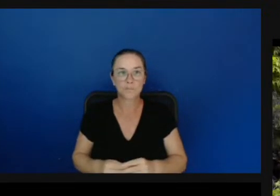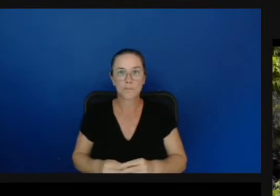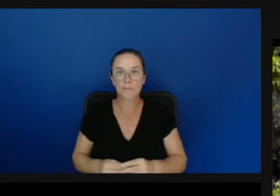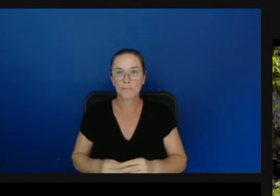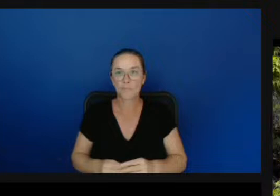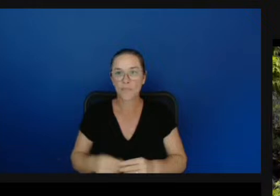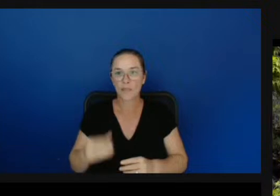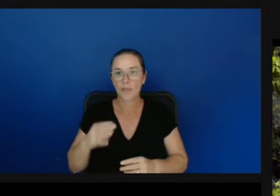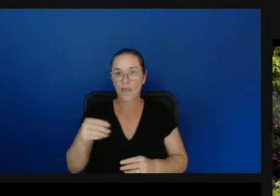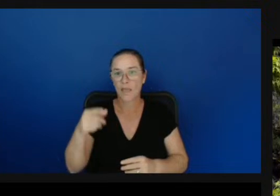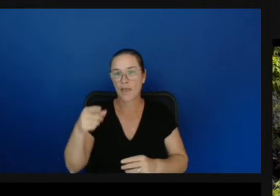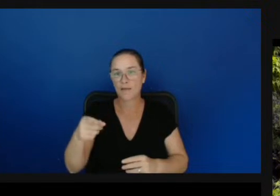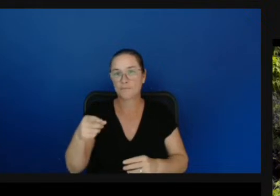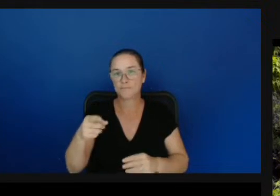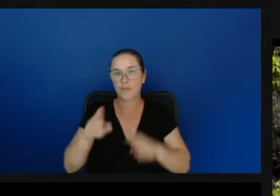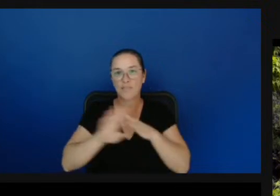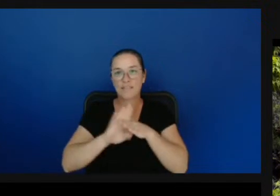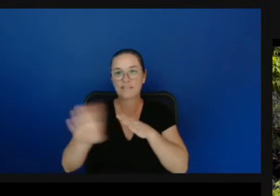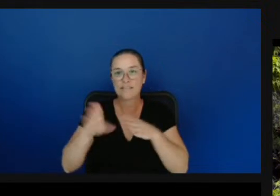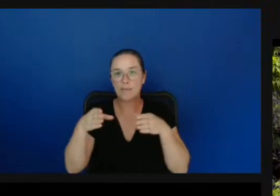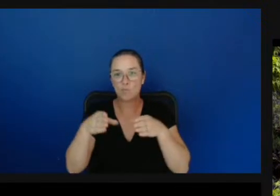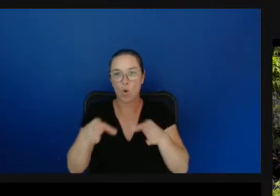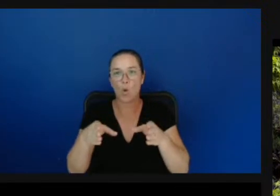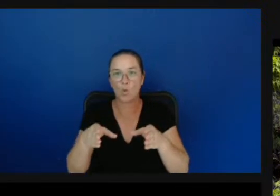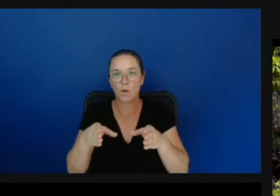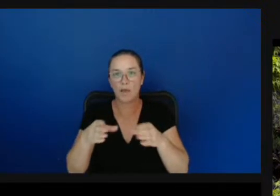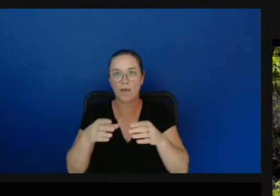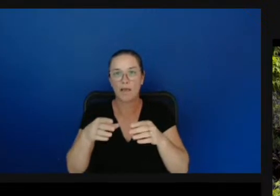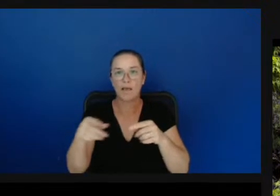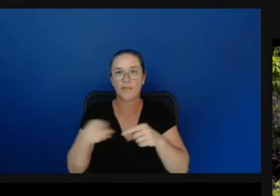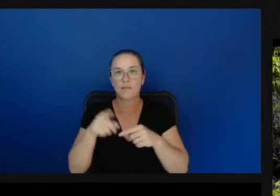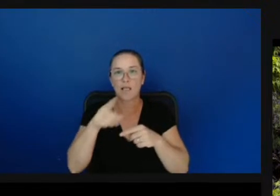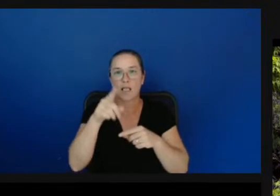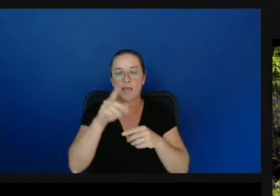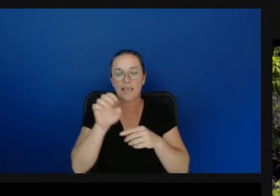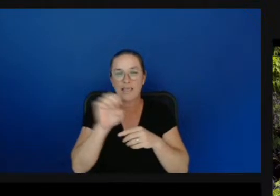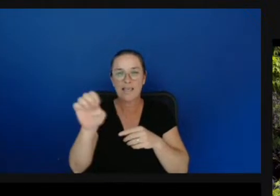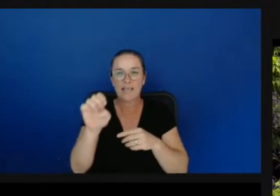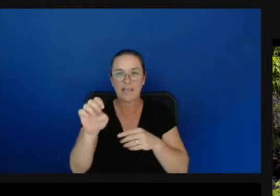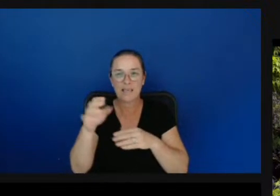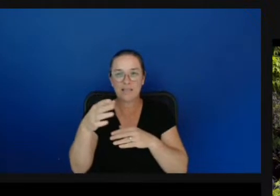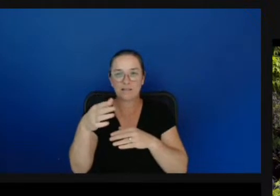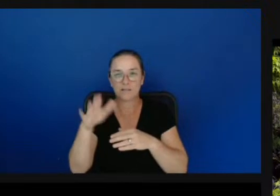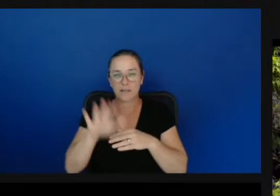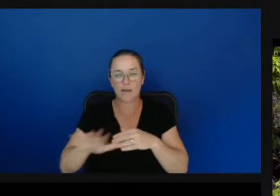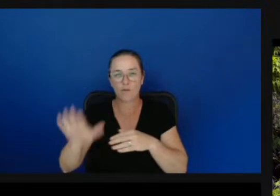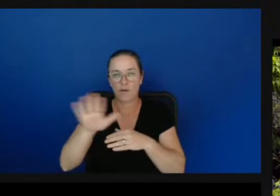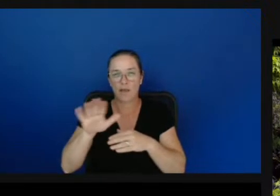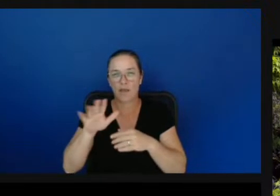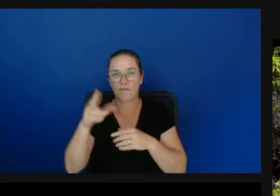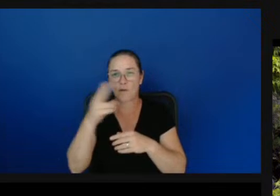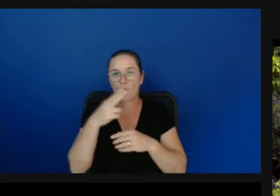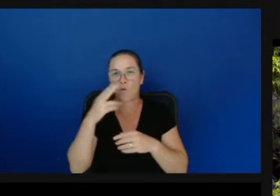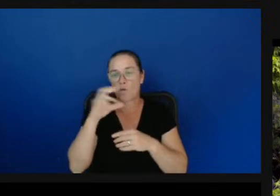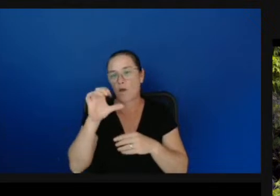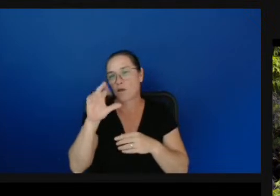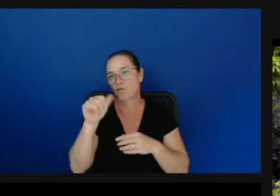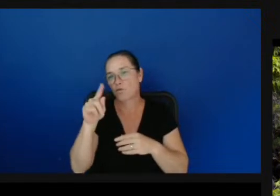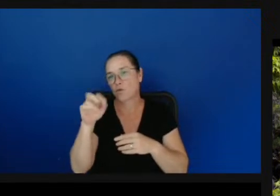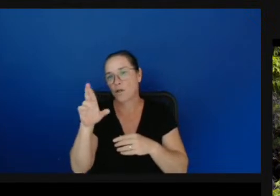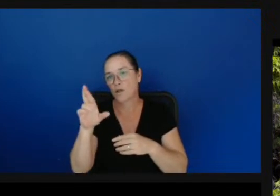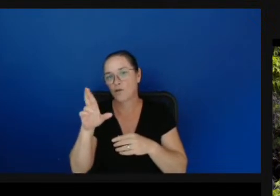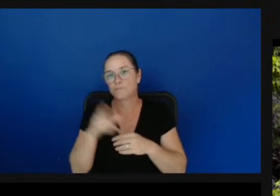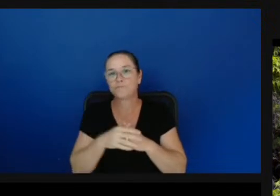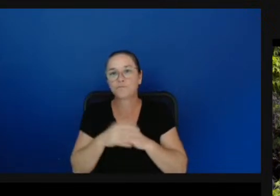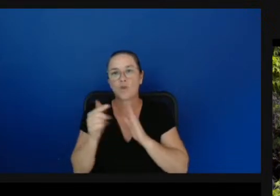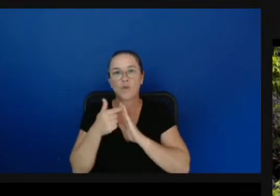And the escape road that leads up by the east side of Pawahi craters and all the way up to Nahuku lava tube, also showing